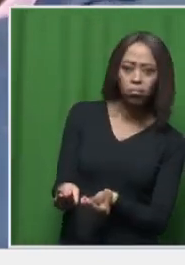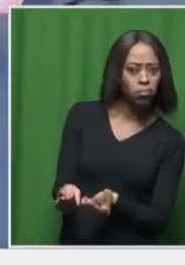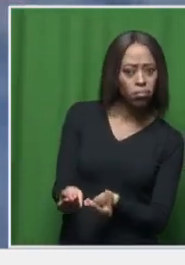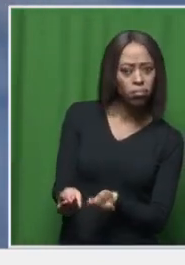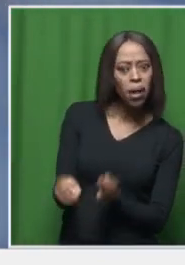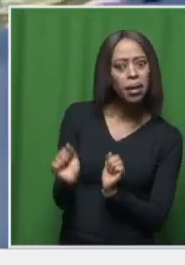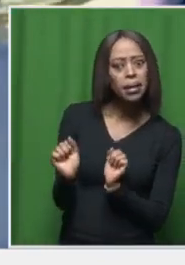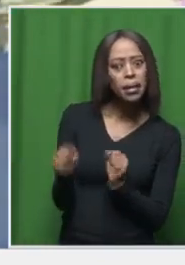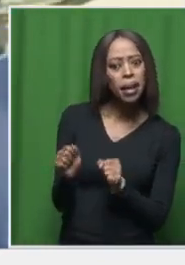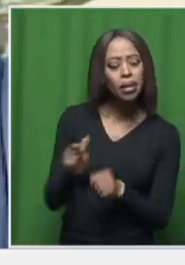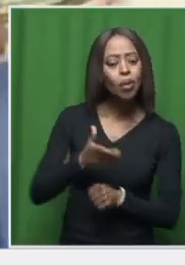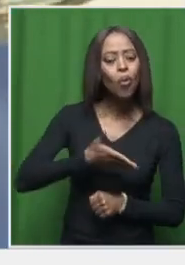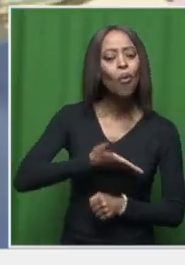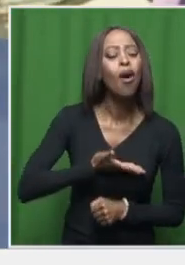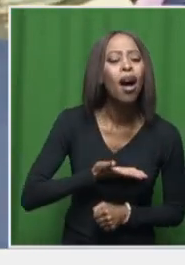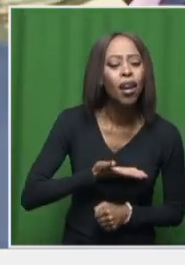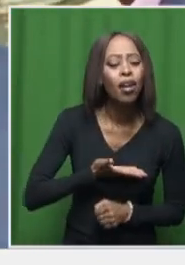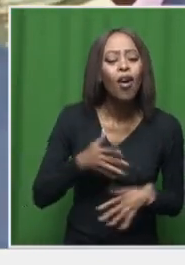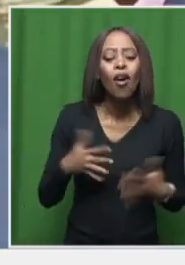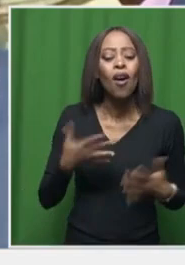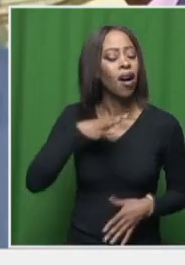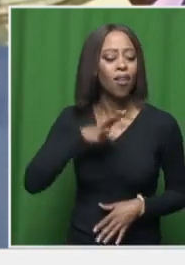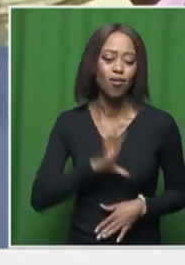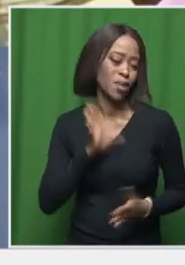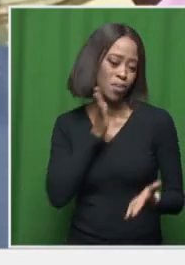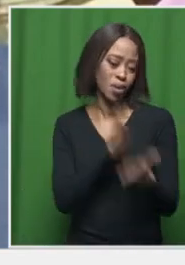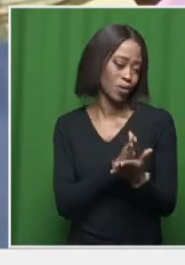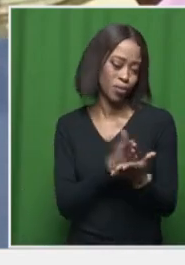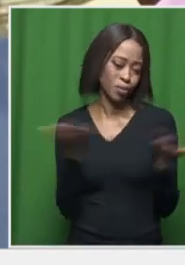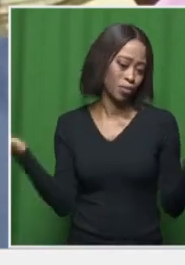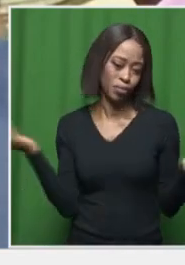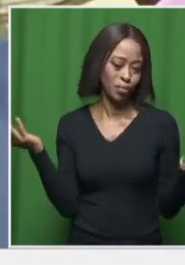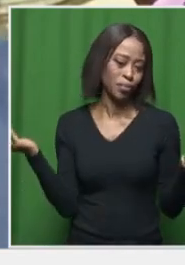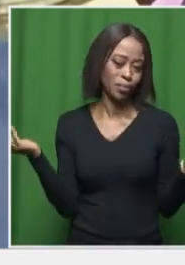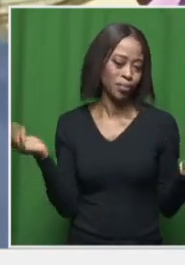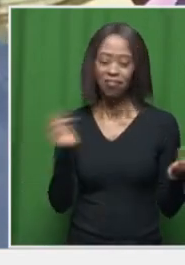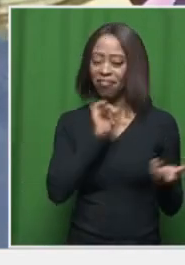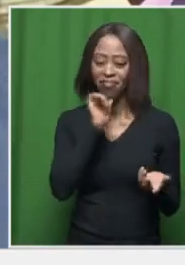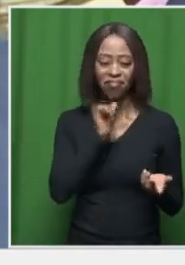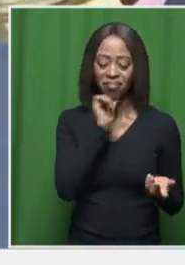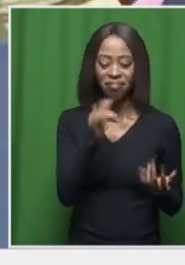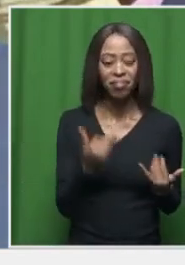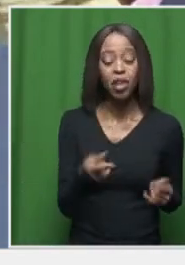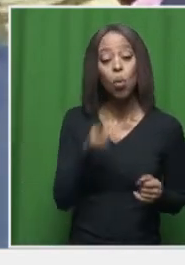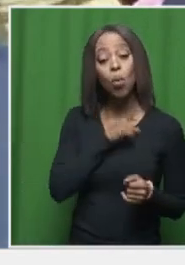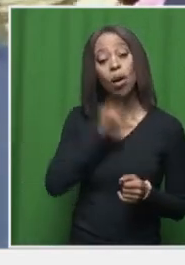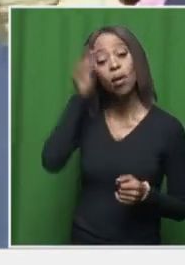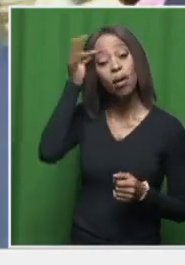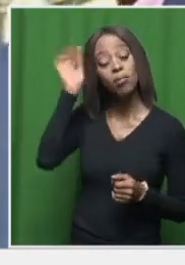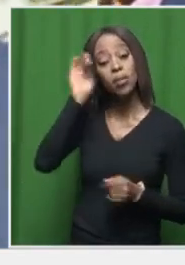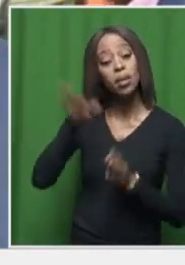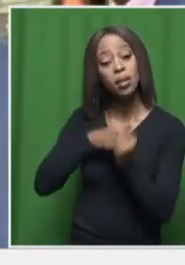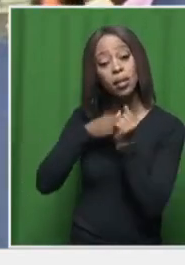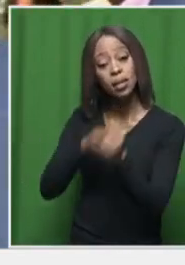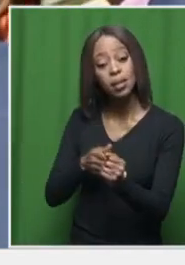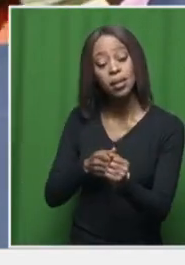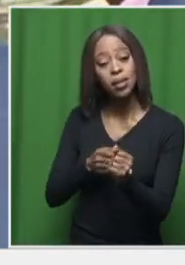president perhaps may want to, or maybe he does not, it doesn't matter at this point. The reality is that the government that he leads